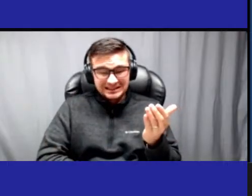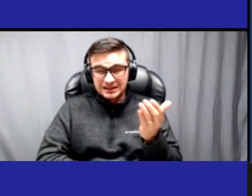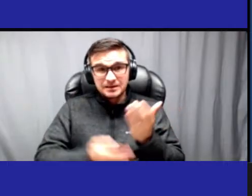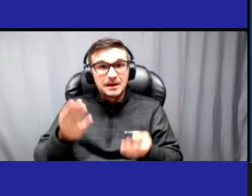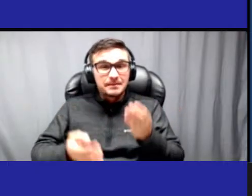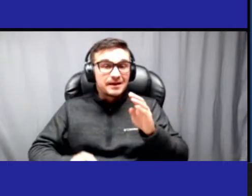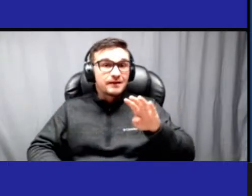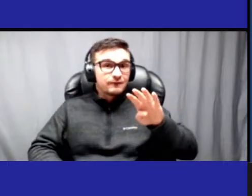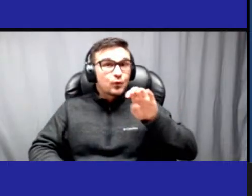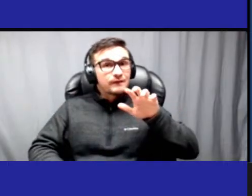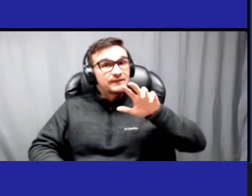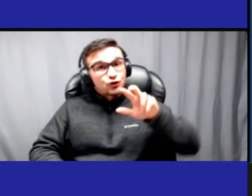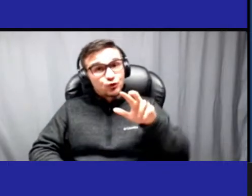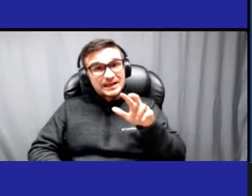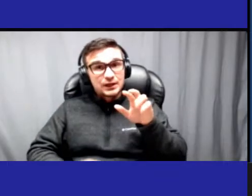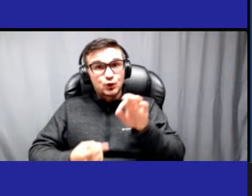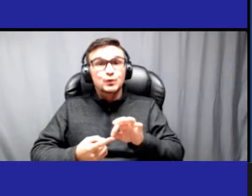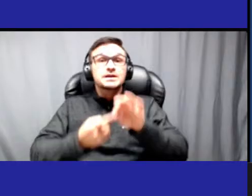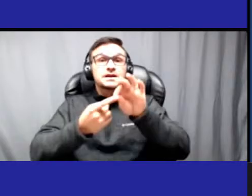453 unique patients,